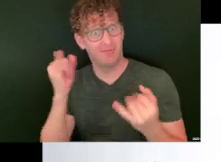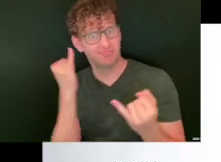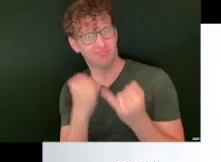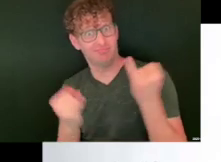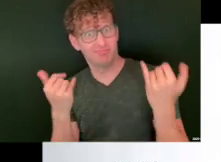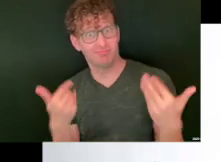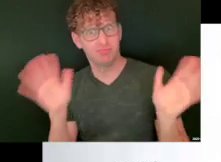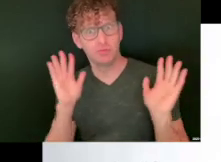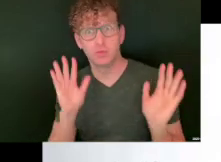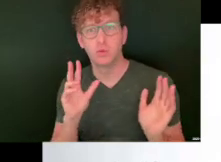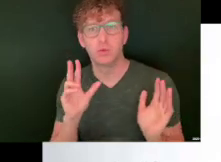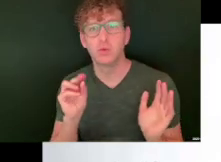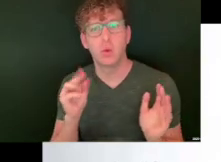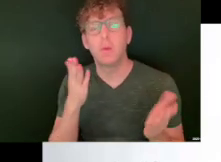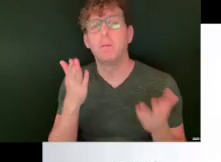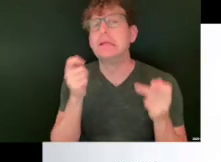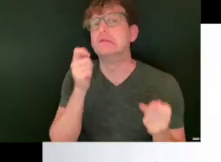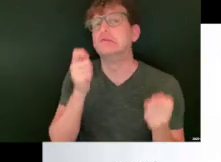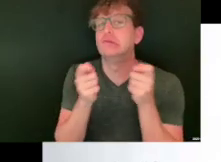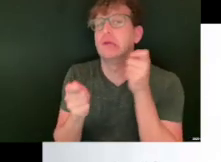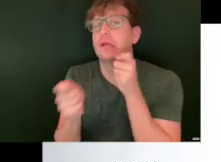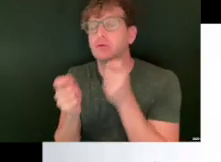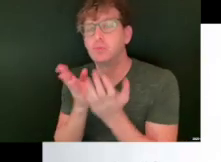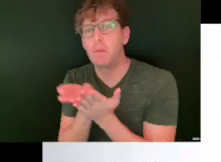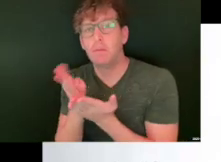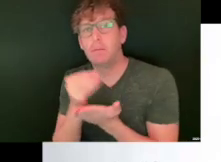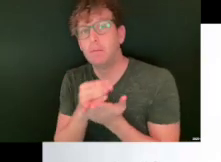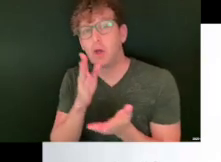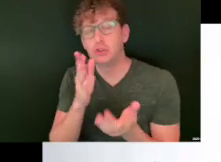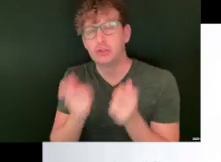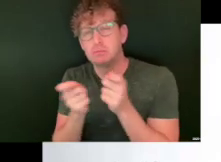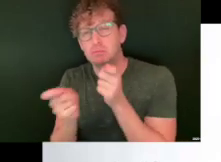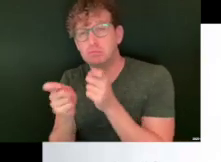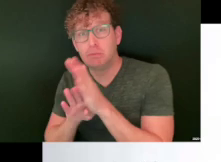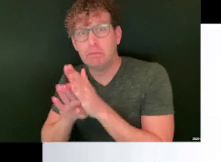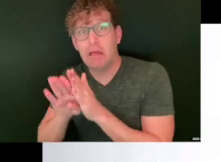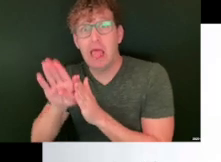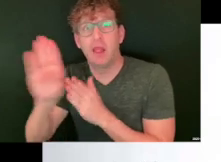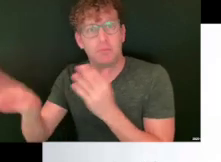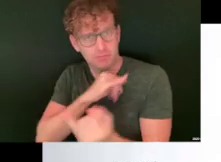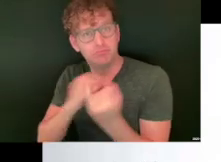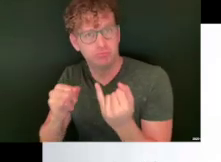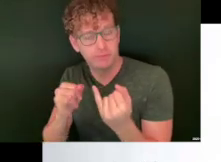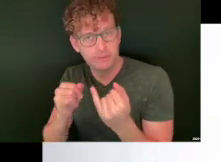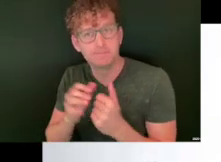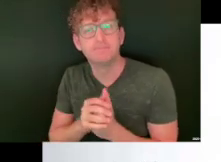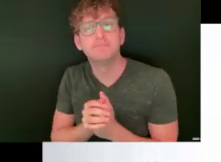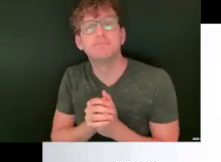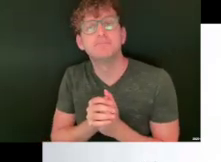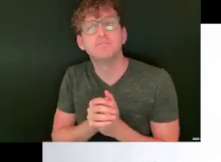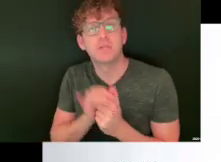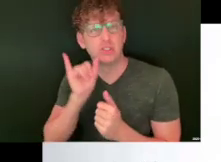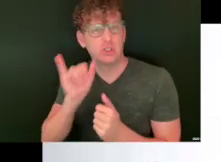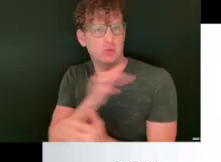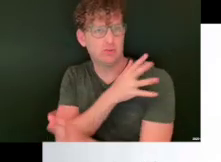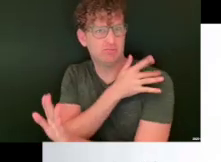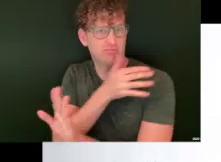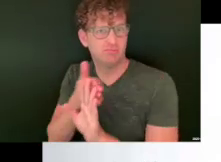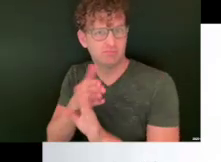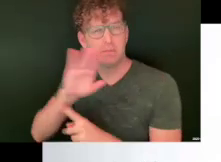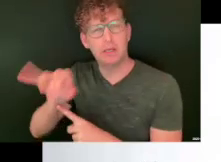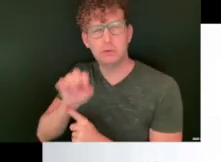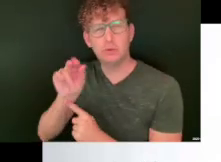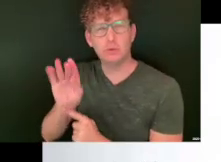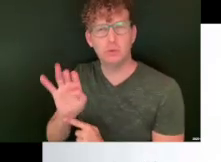This slide shows the annual state budget development timeline with key dates. The governor publishes